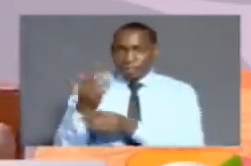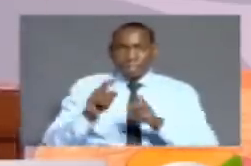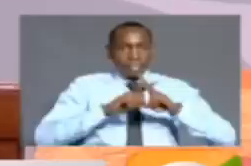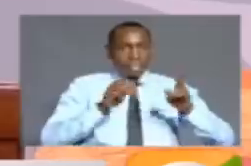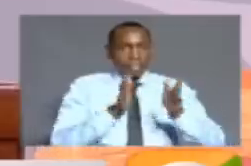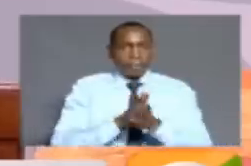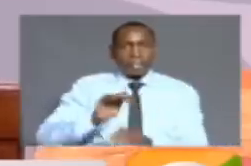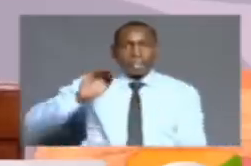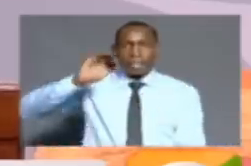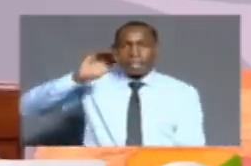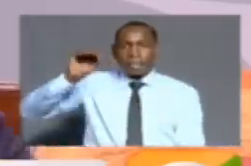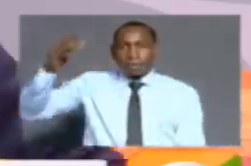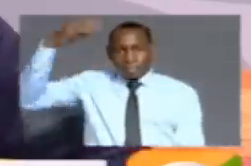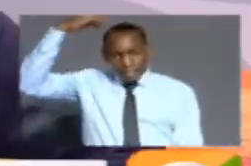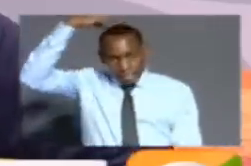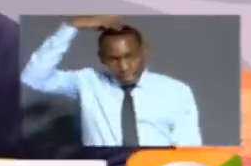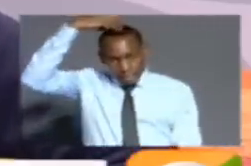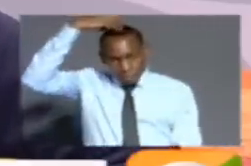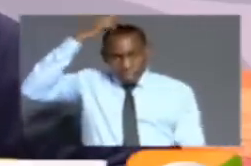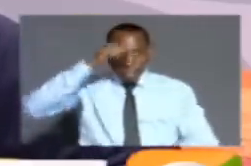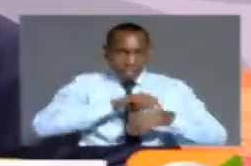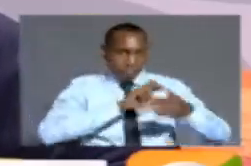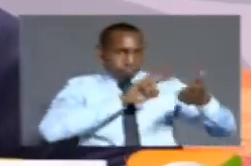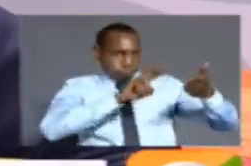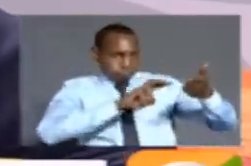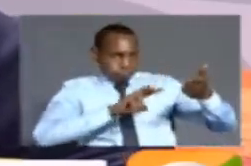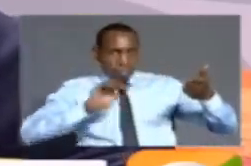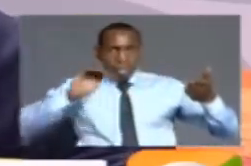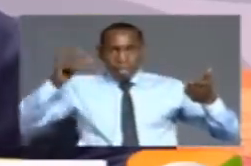with the county of Lamu. When we looked at the county of Lamu,